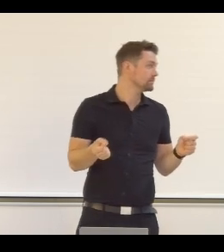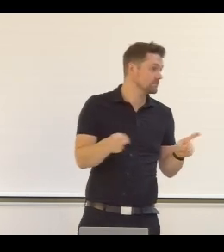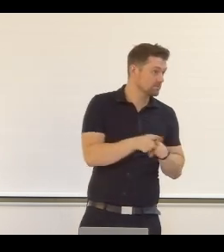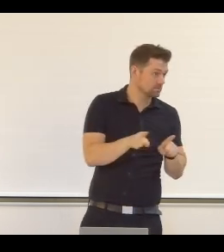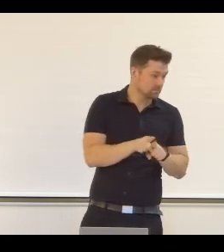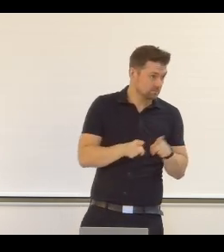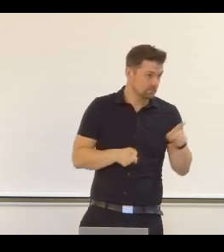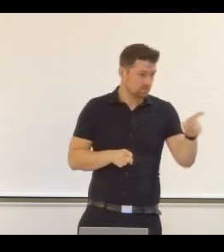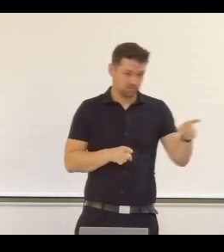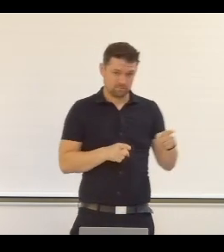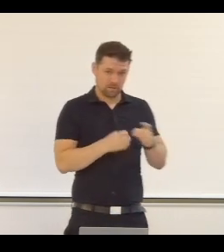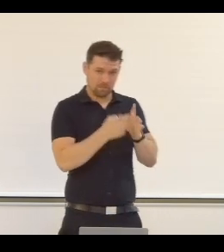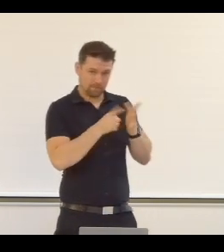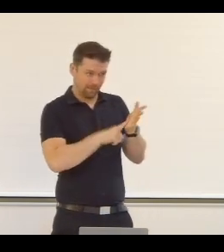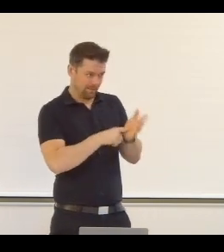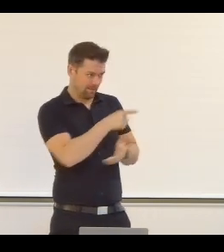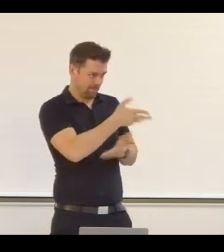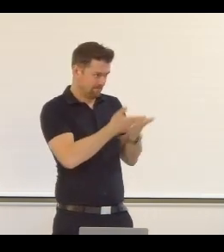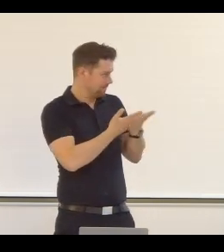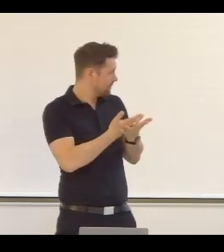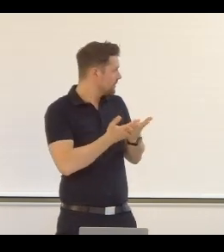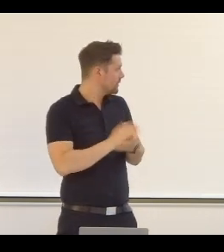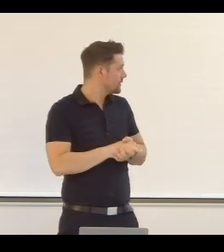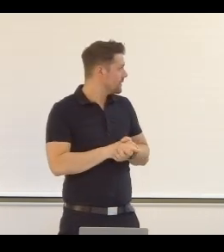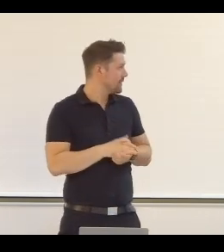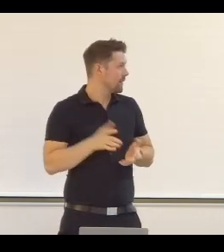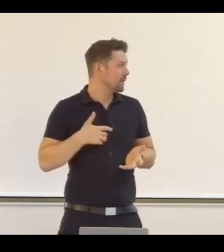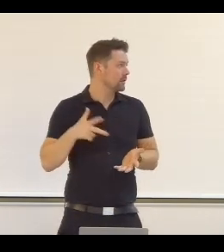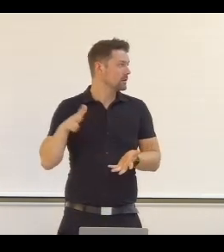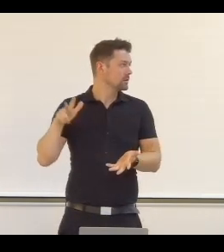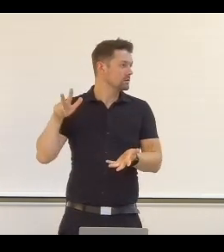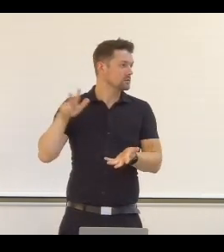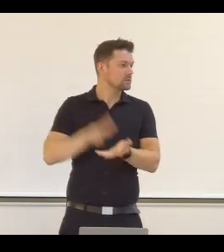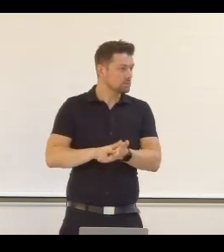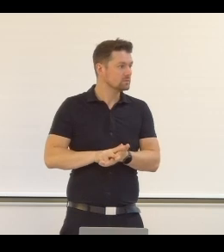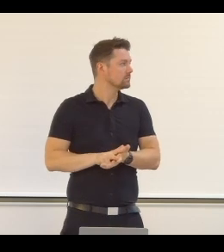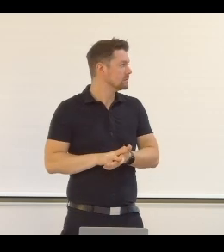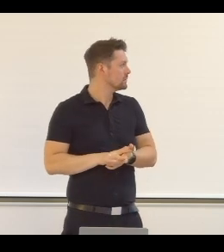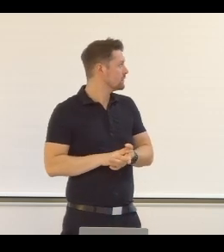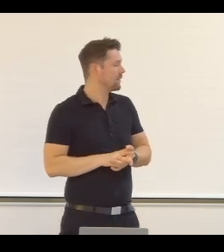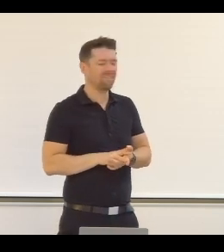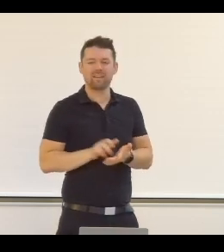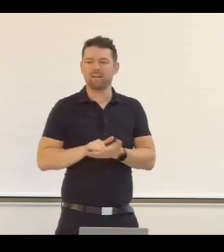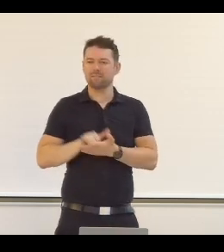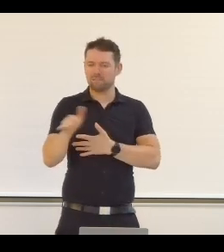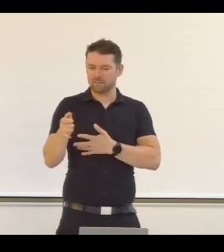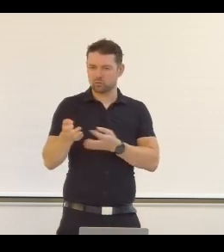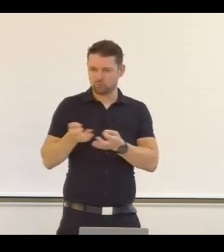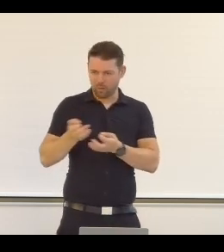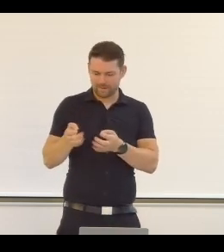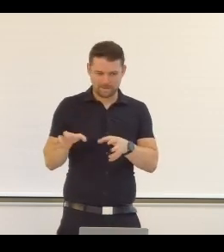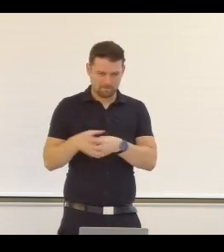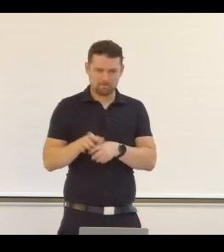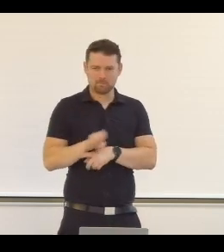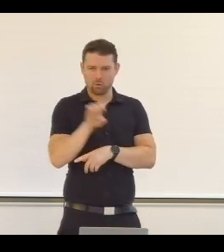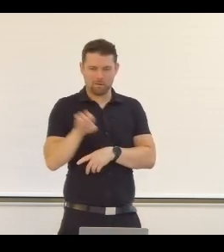share with Bill a bit, had the chance to be certified as a Eurocom, so part of the flight control team on the European side. So